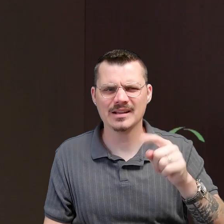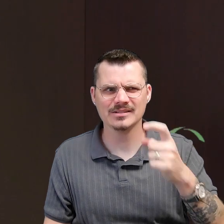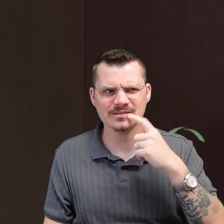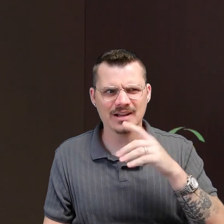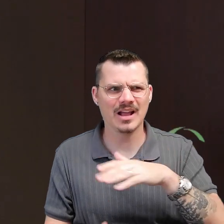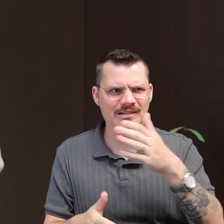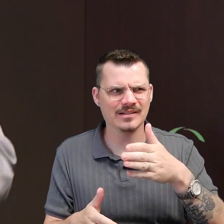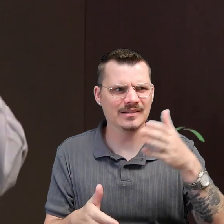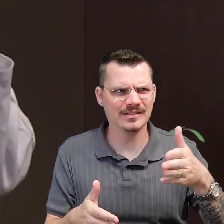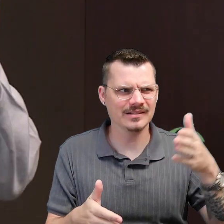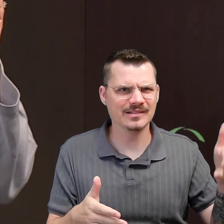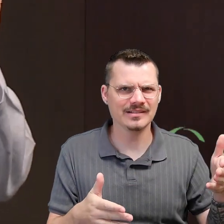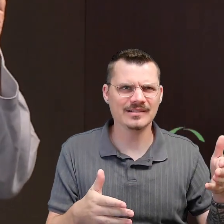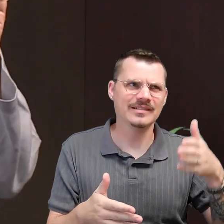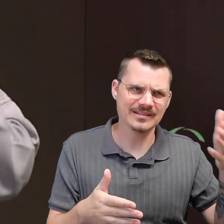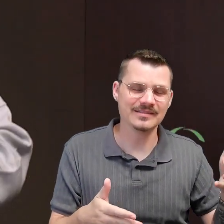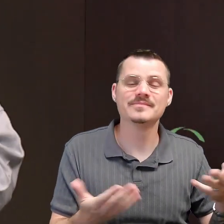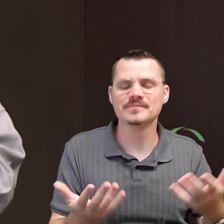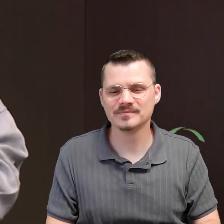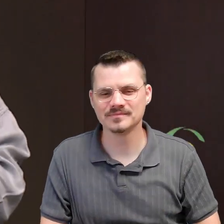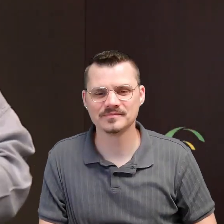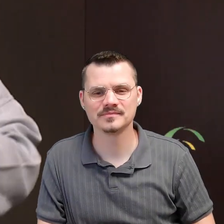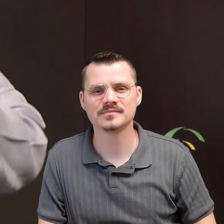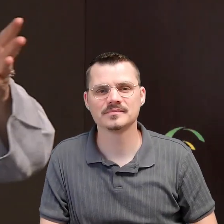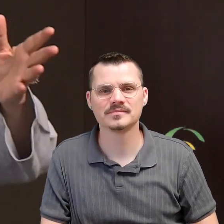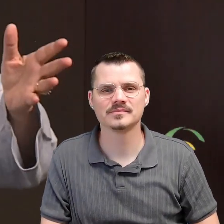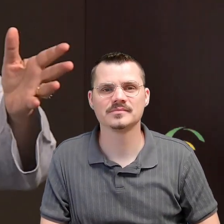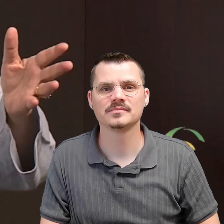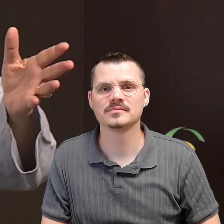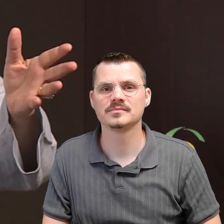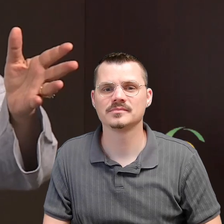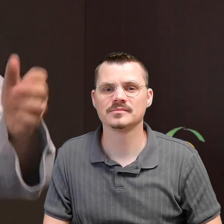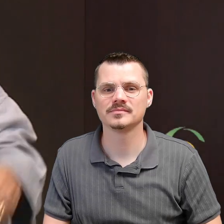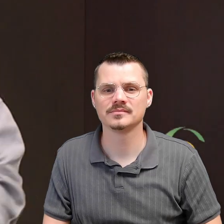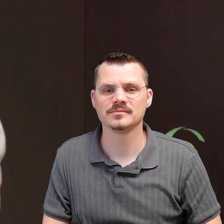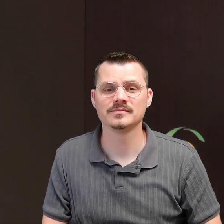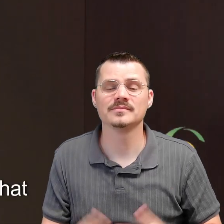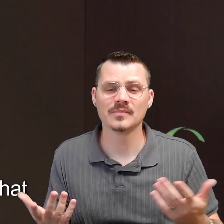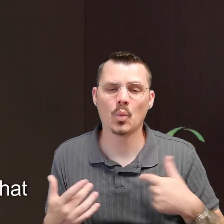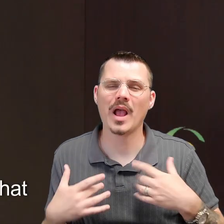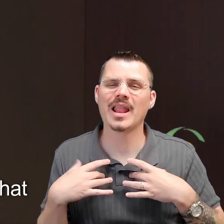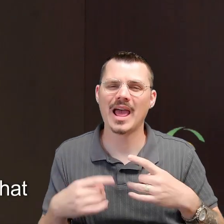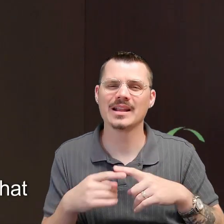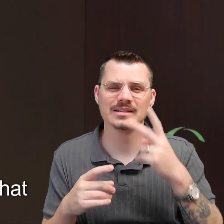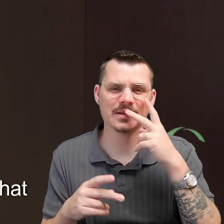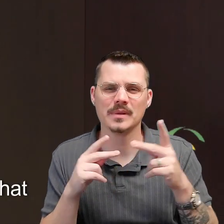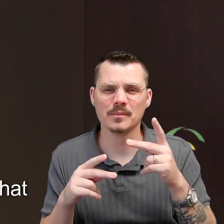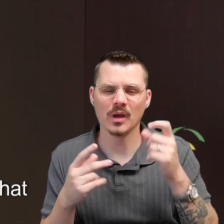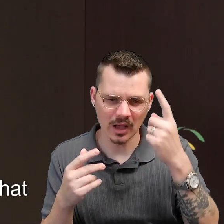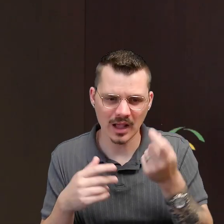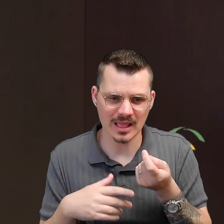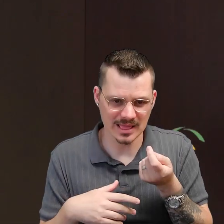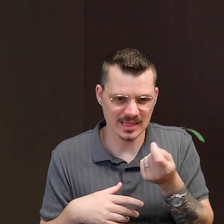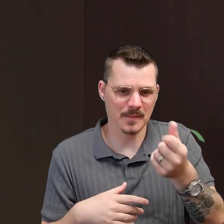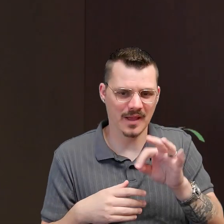that? Have I got 3 hands now? On the other hand, we like to see people on as little